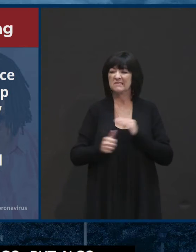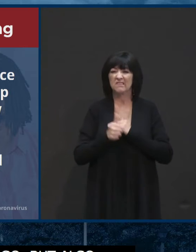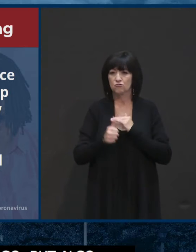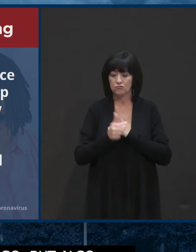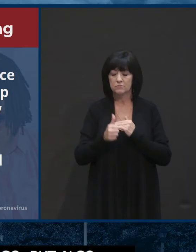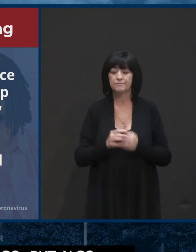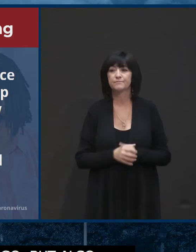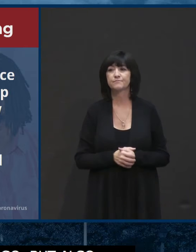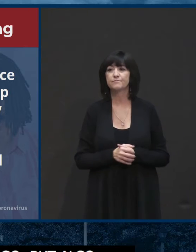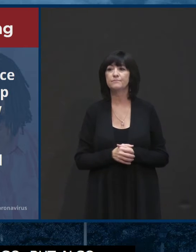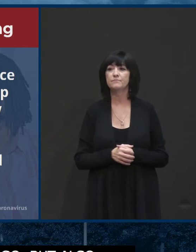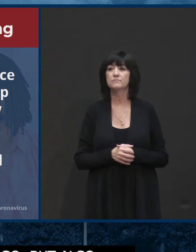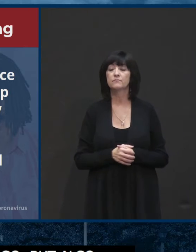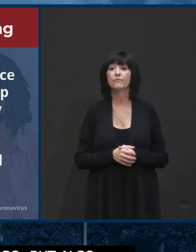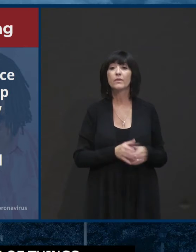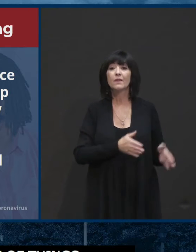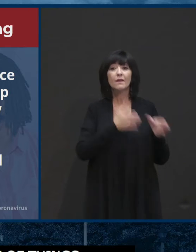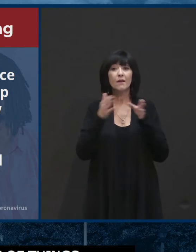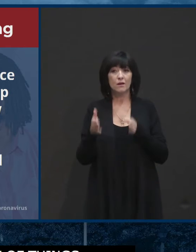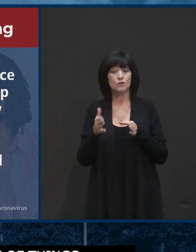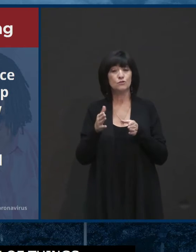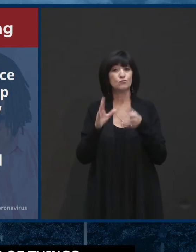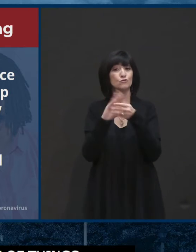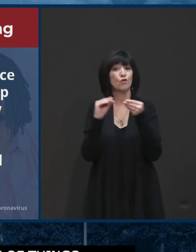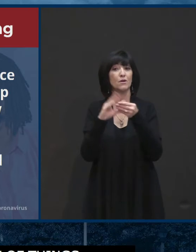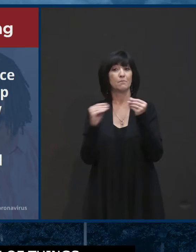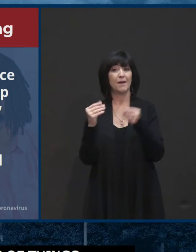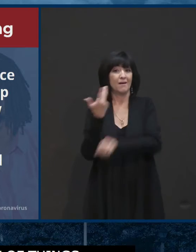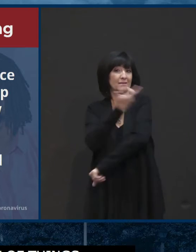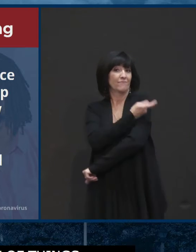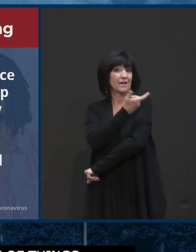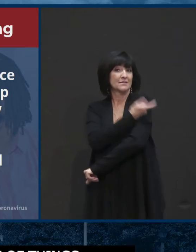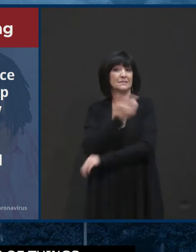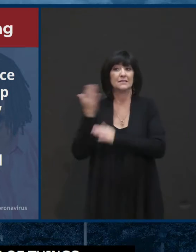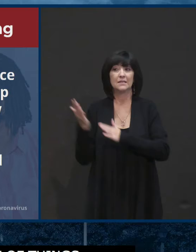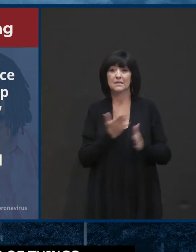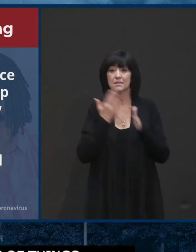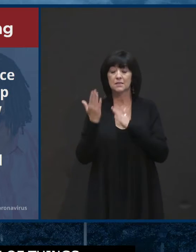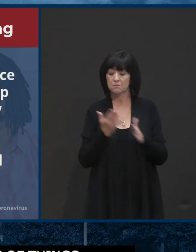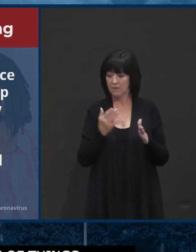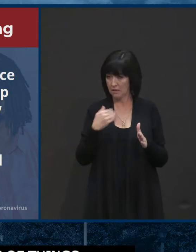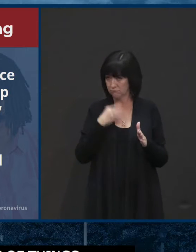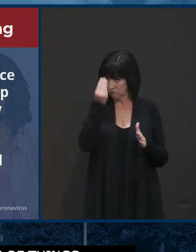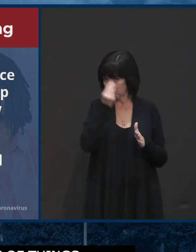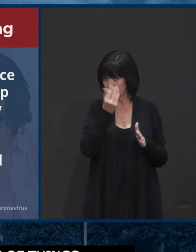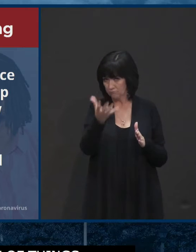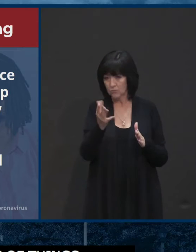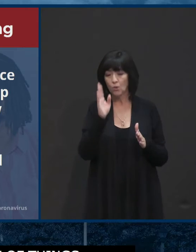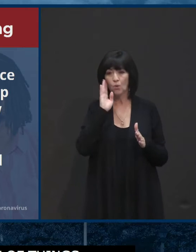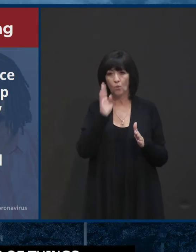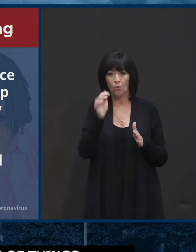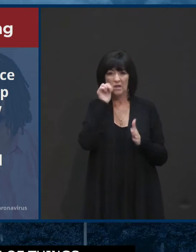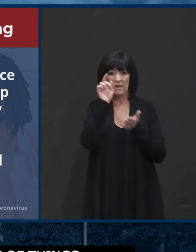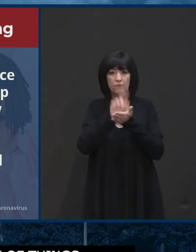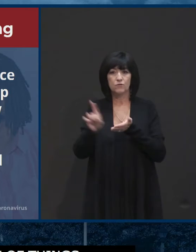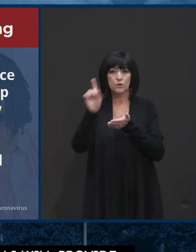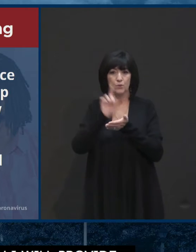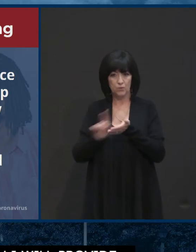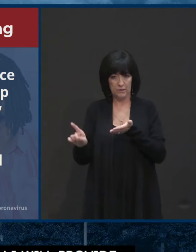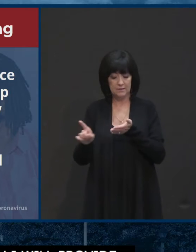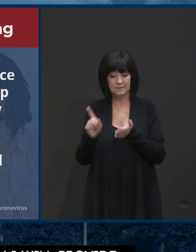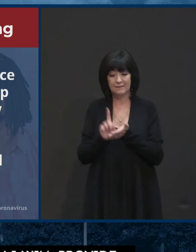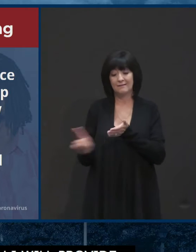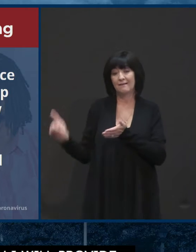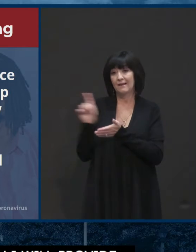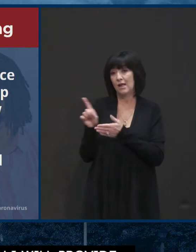Vaccine planning. As I mentioned last week, we'll provide updates on a weekly basis. Last Friday was the first vaccination task force